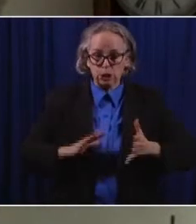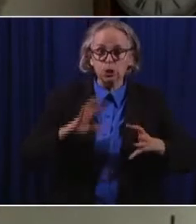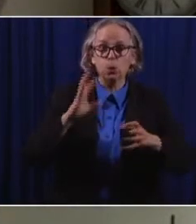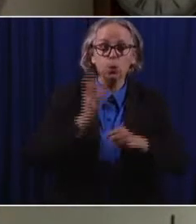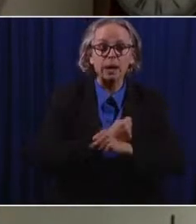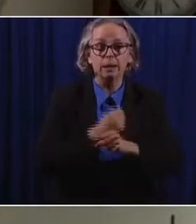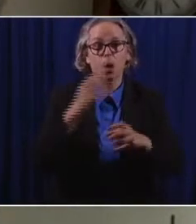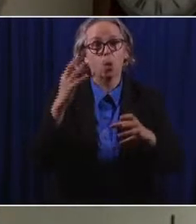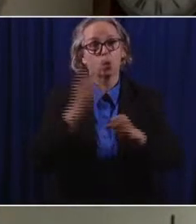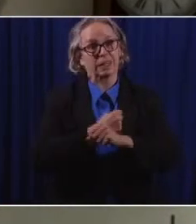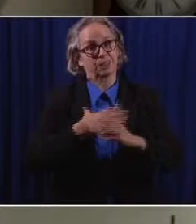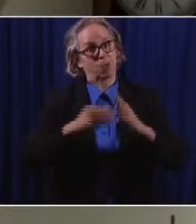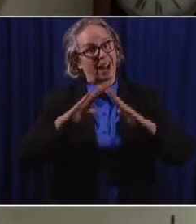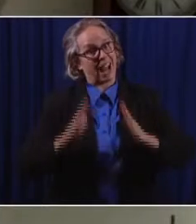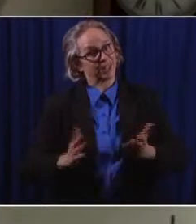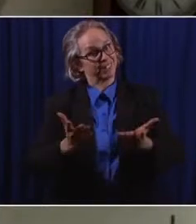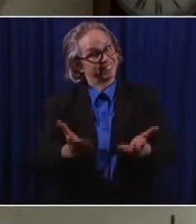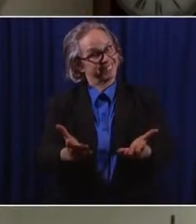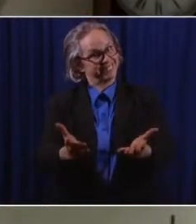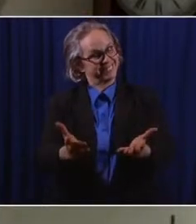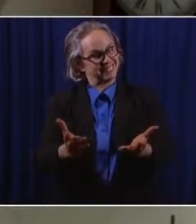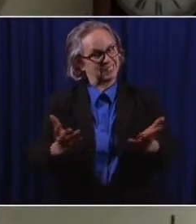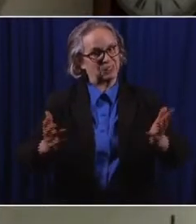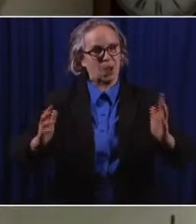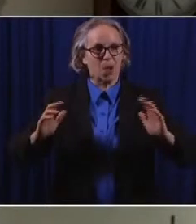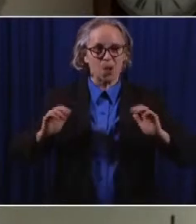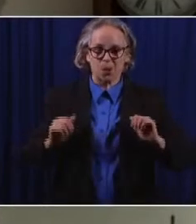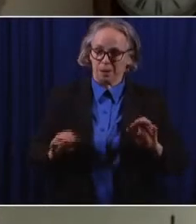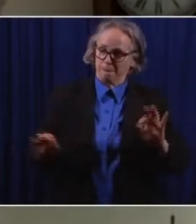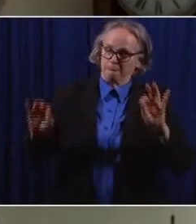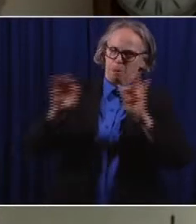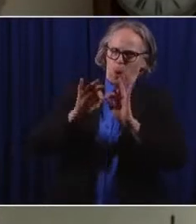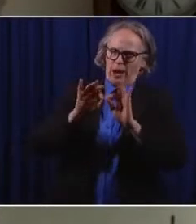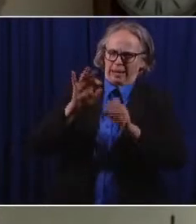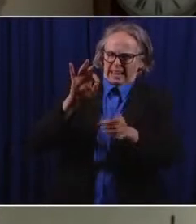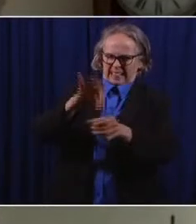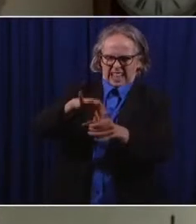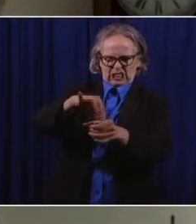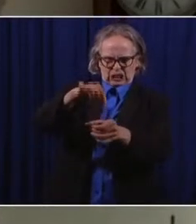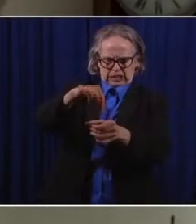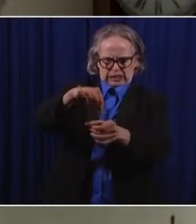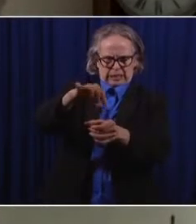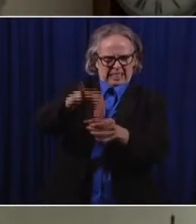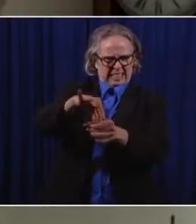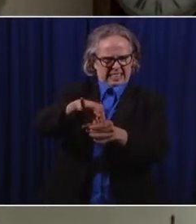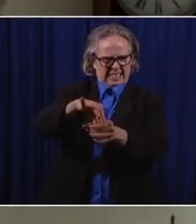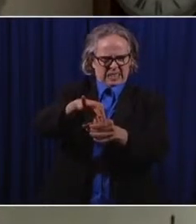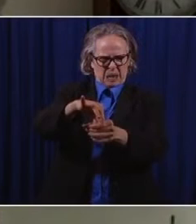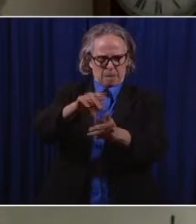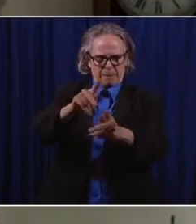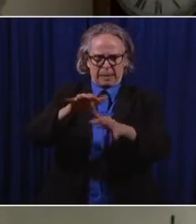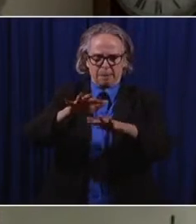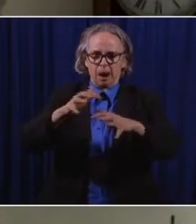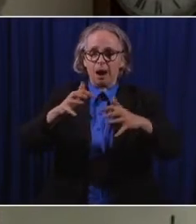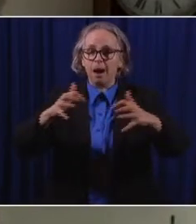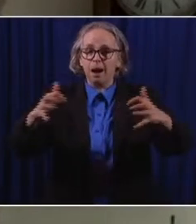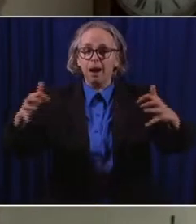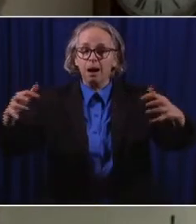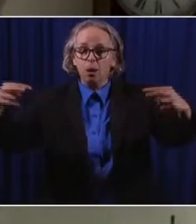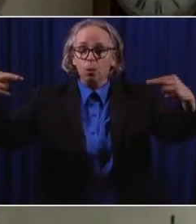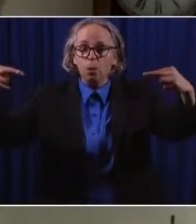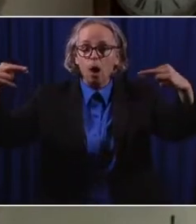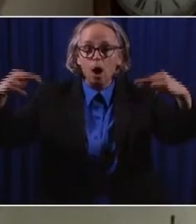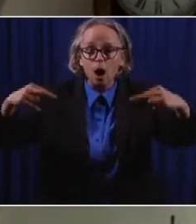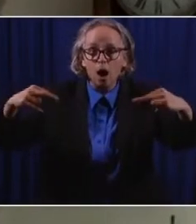It's important that the American people be able to see the exchange of ideas because there are